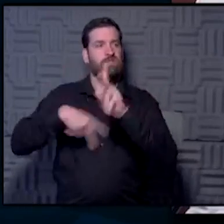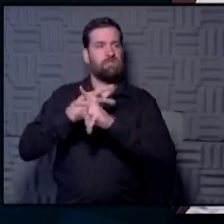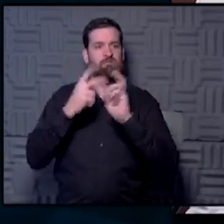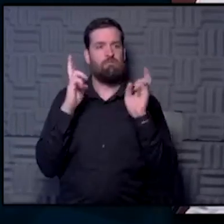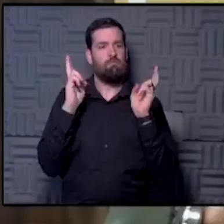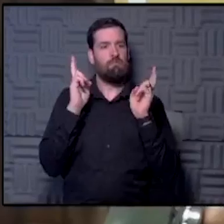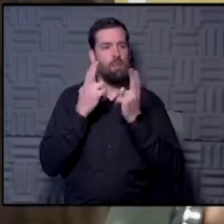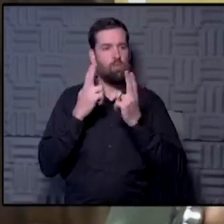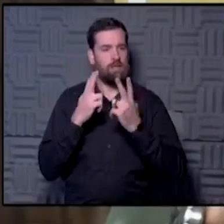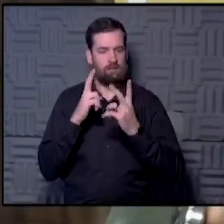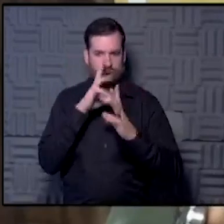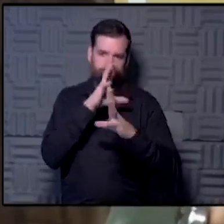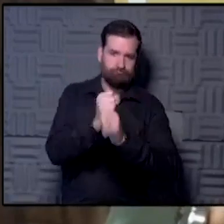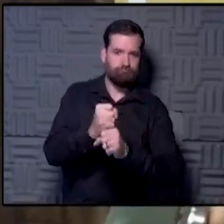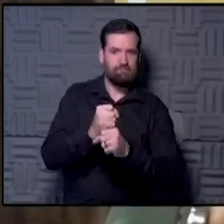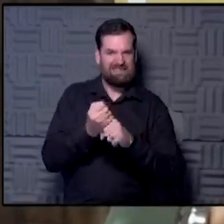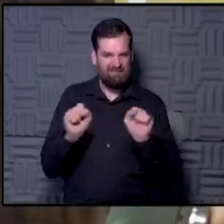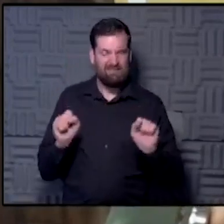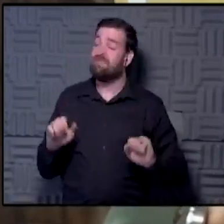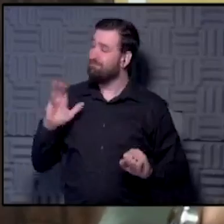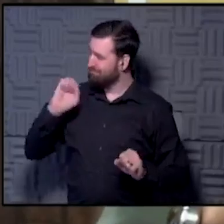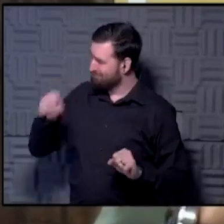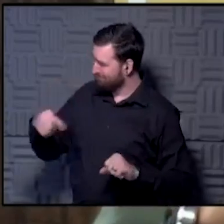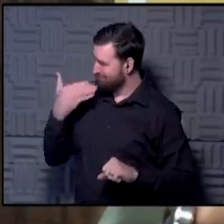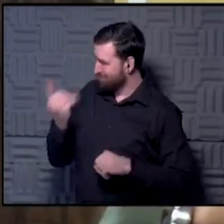safe? Yeah, good morning.